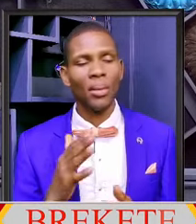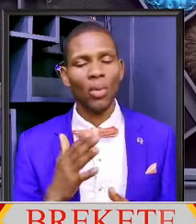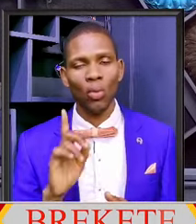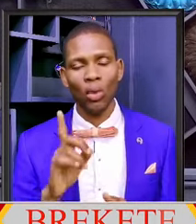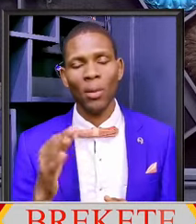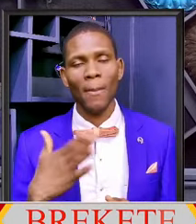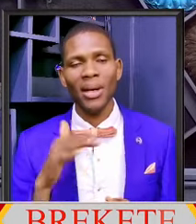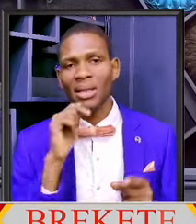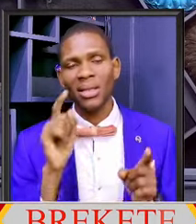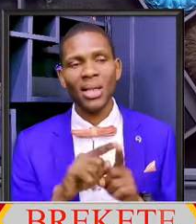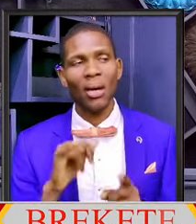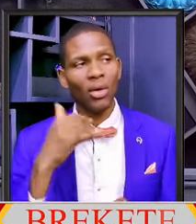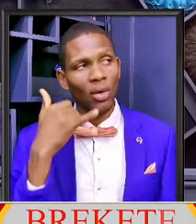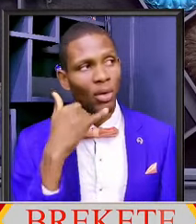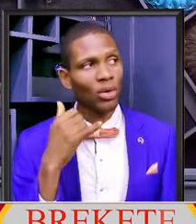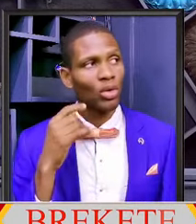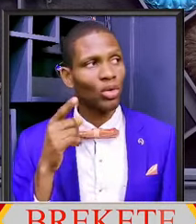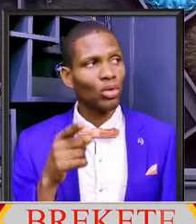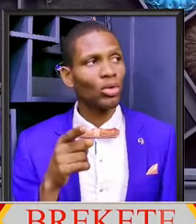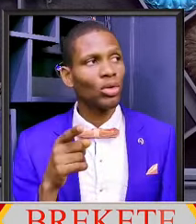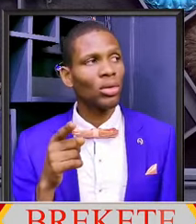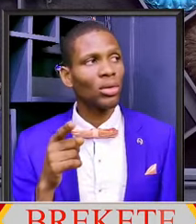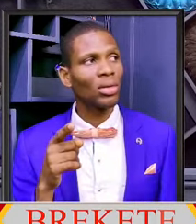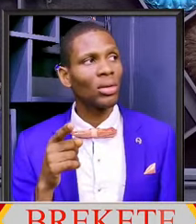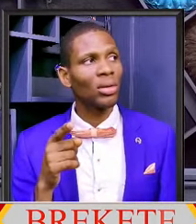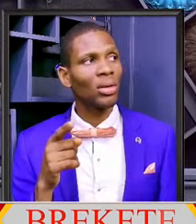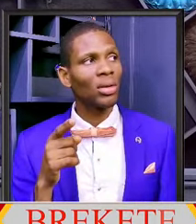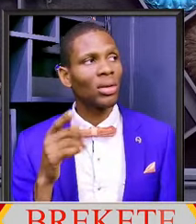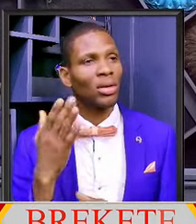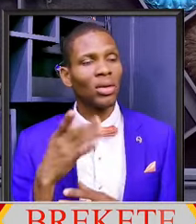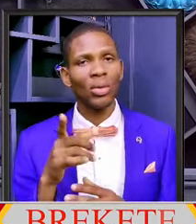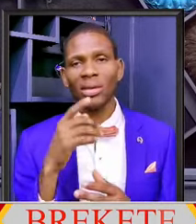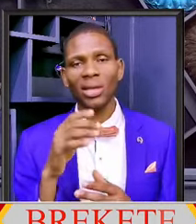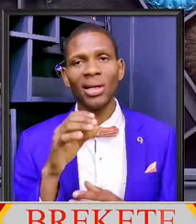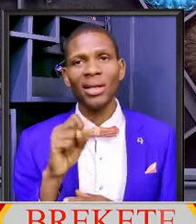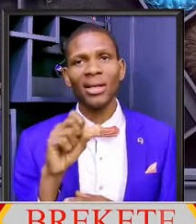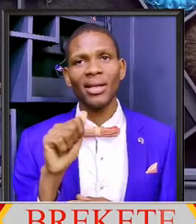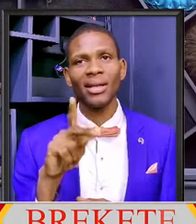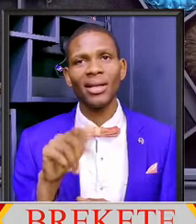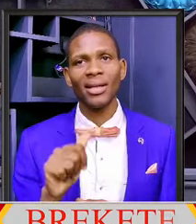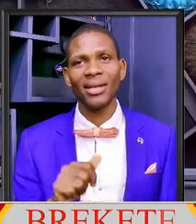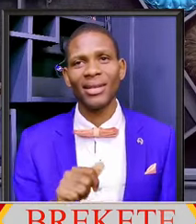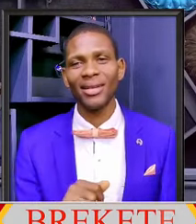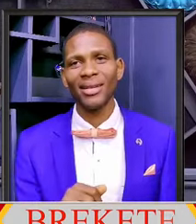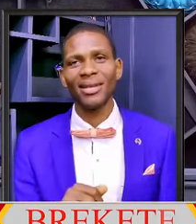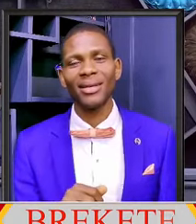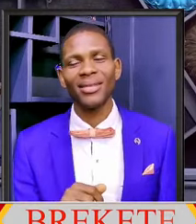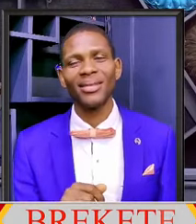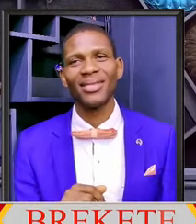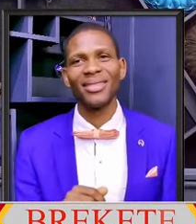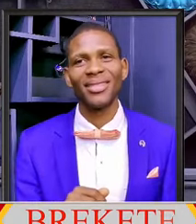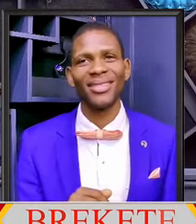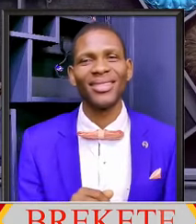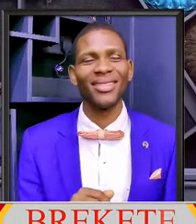call. So una no, this one say Nasaka. No be only Saka, Nasaka.